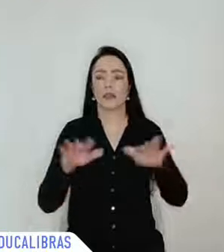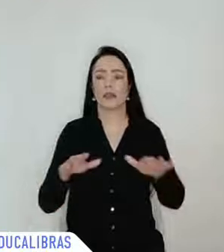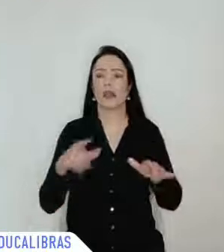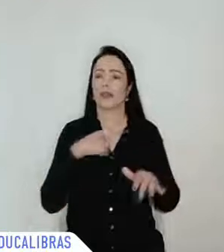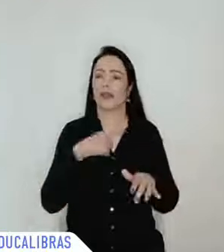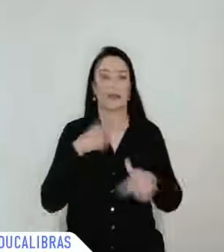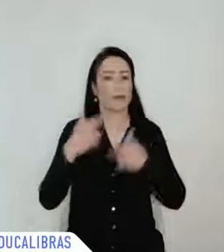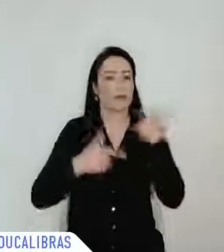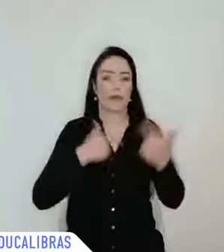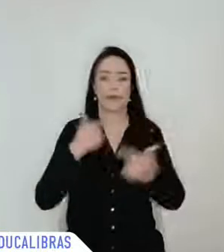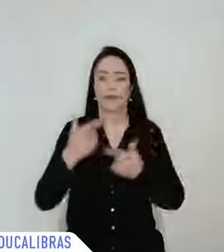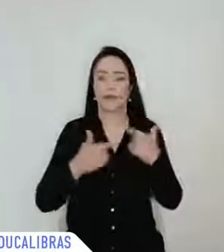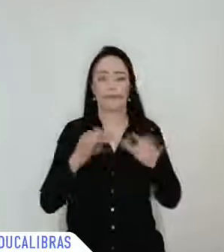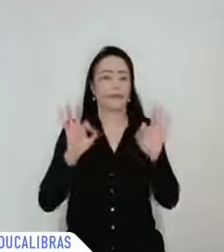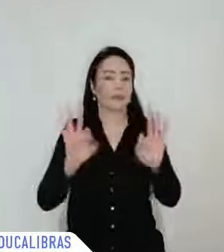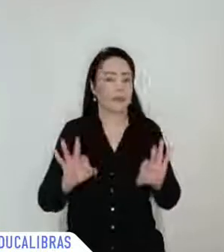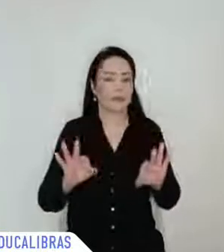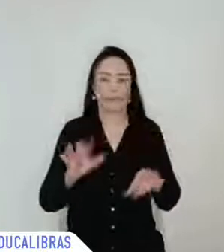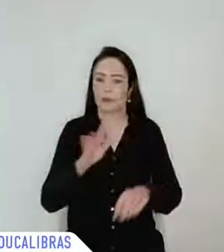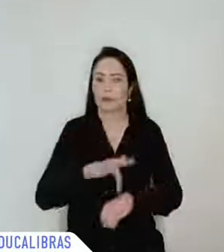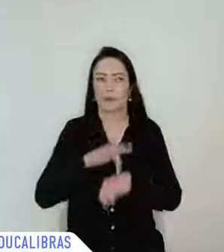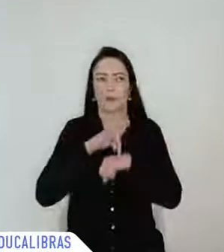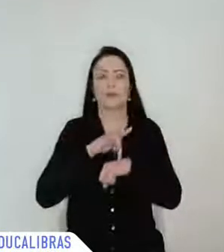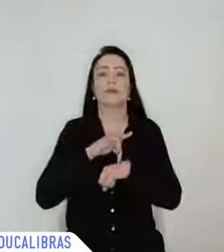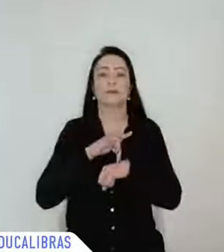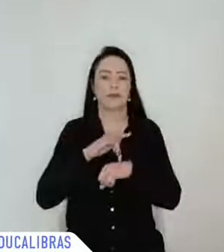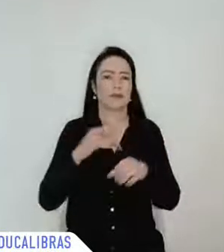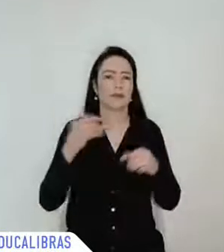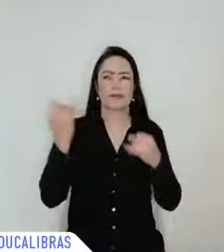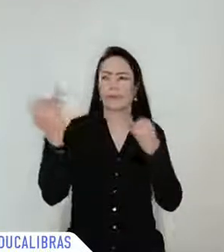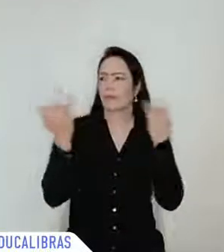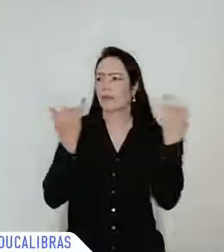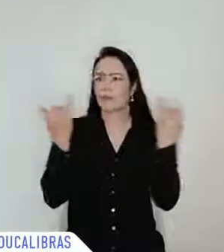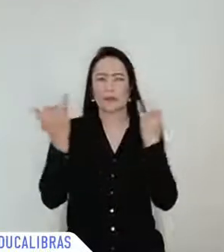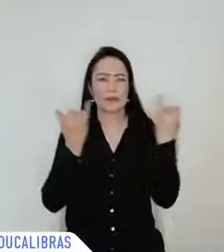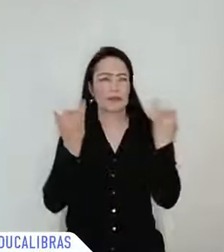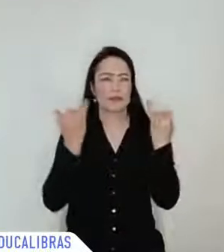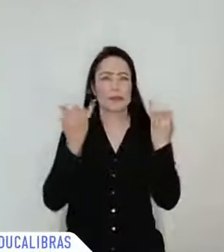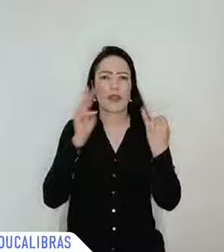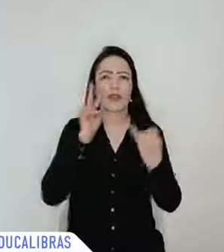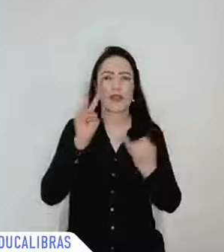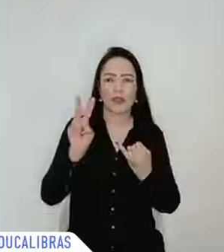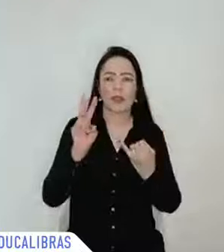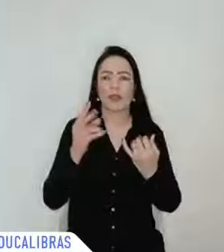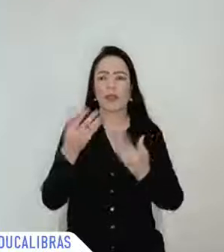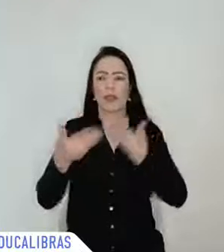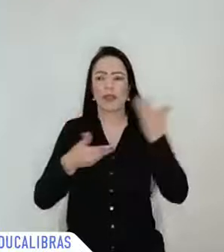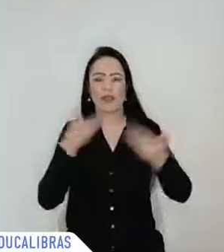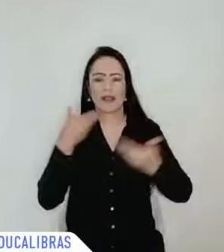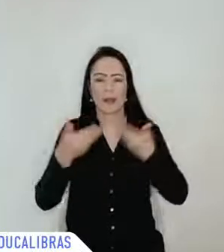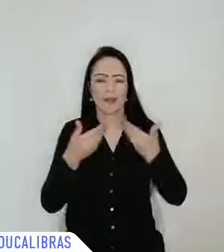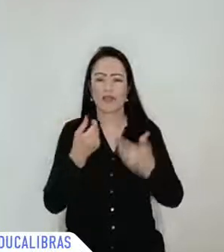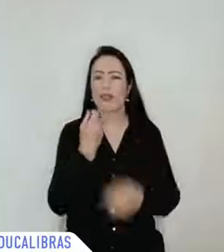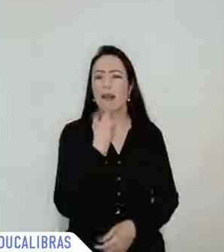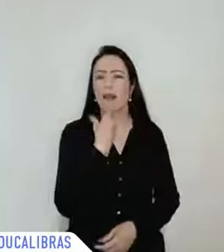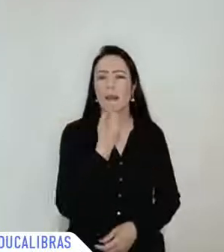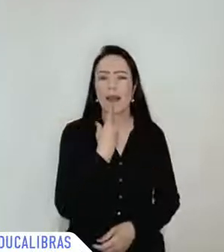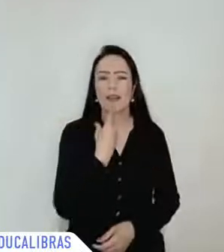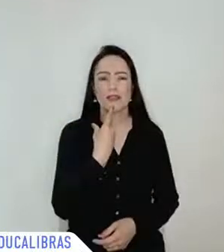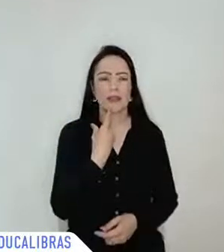the pandemic, about the pandemic, it's absurd. The news we